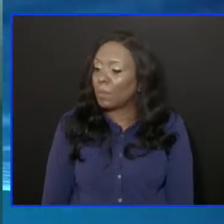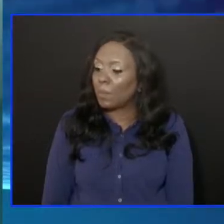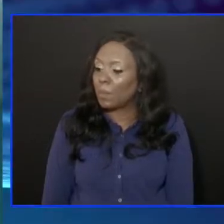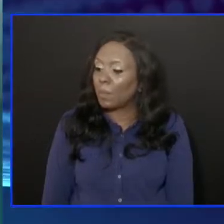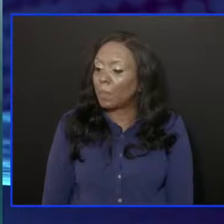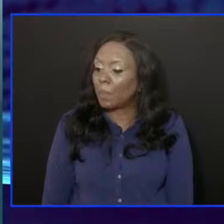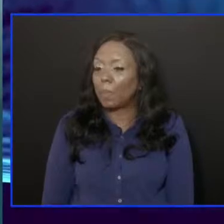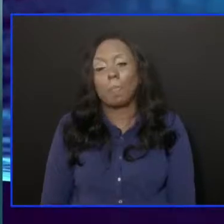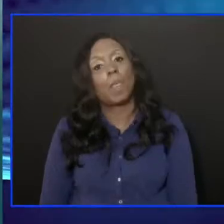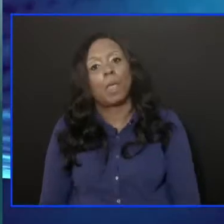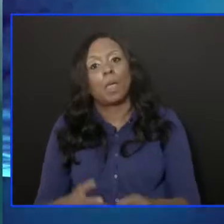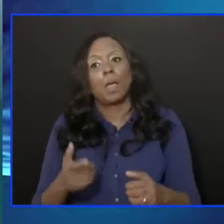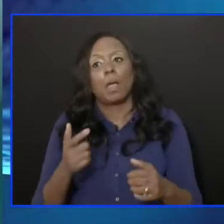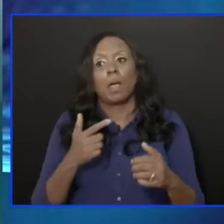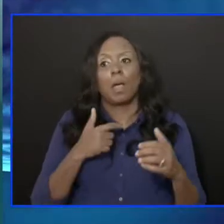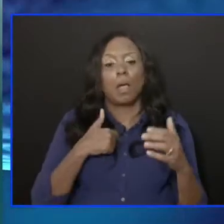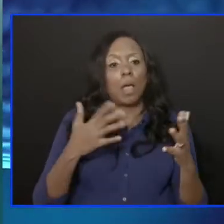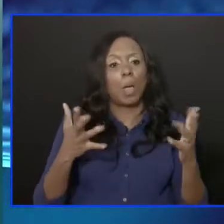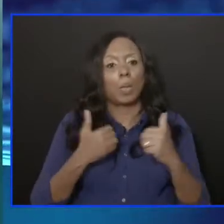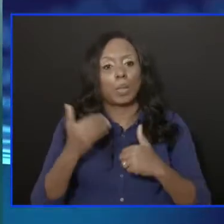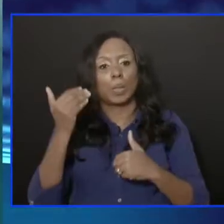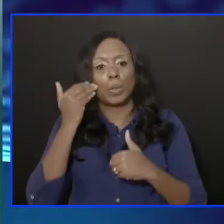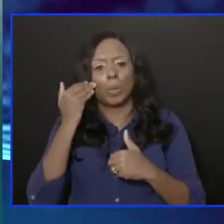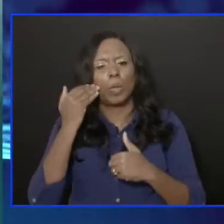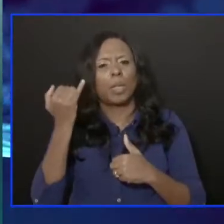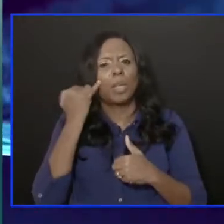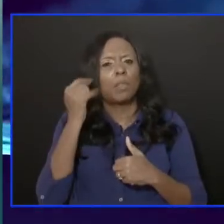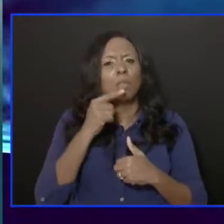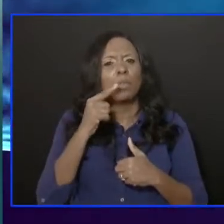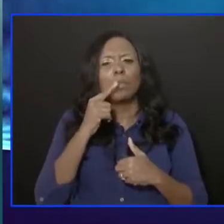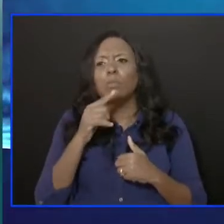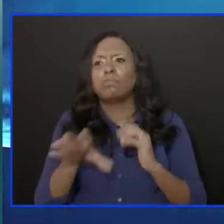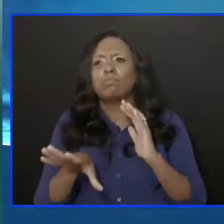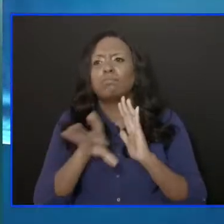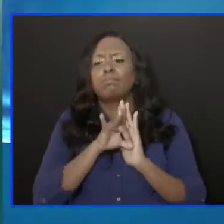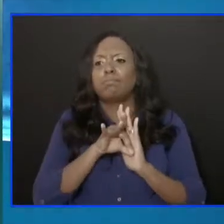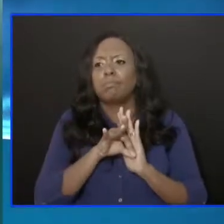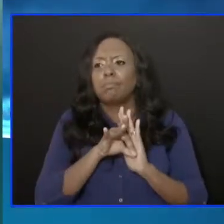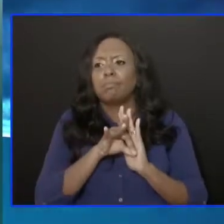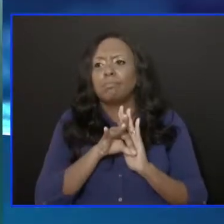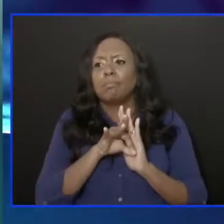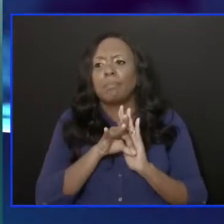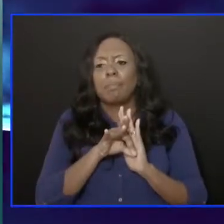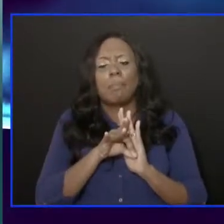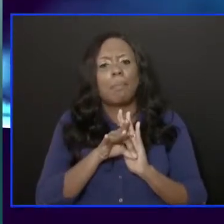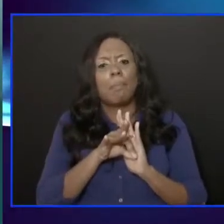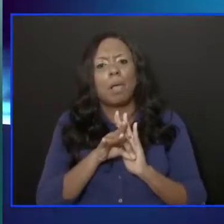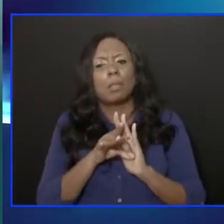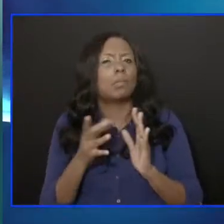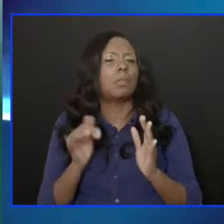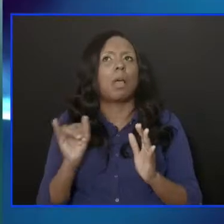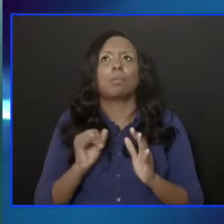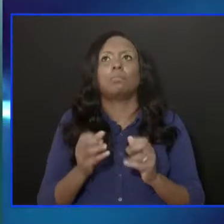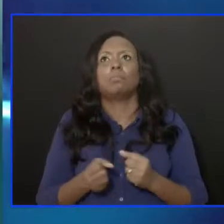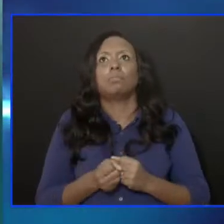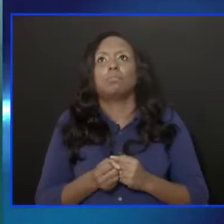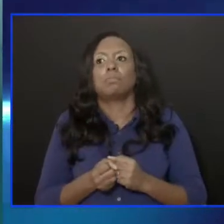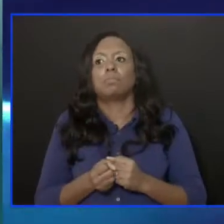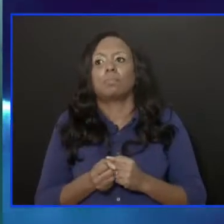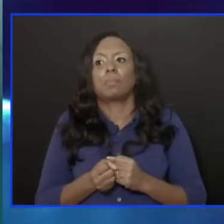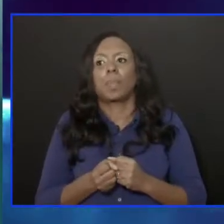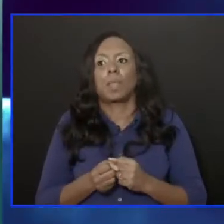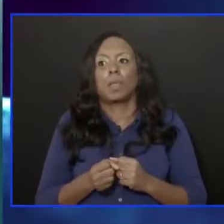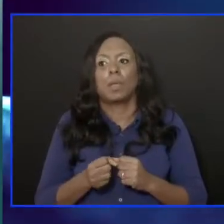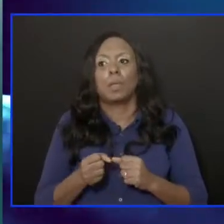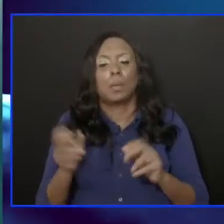that I have here, is about 1 in every 5 people in isolation that are actually vaccinated. So those will be considered